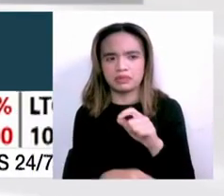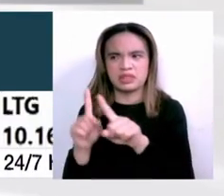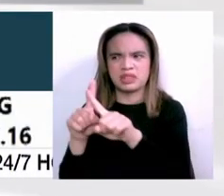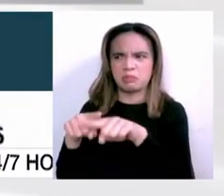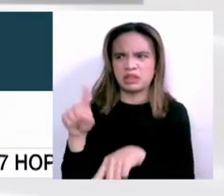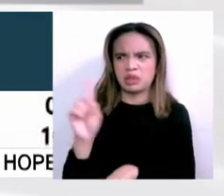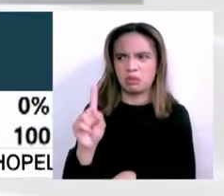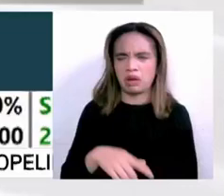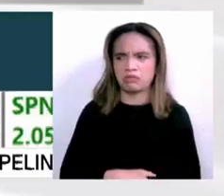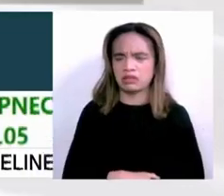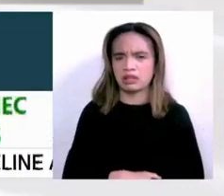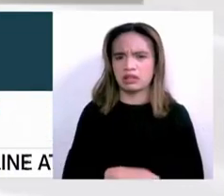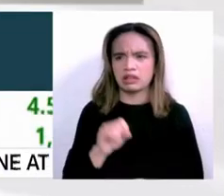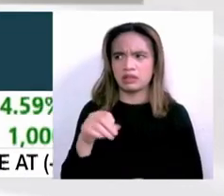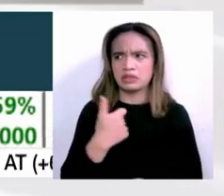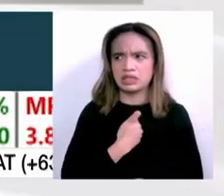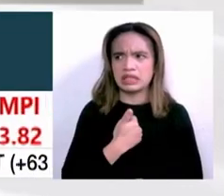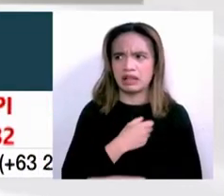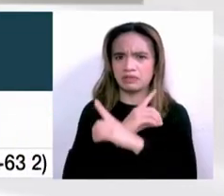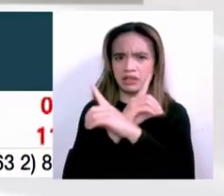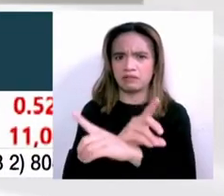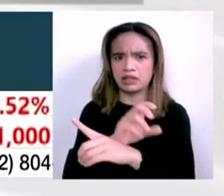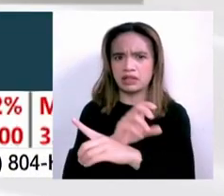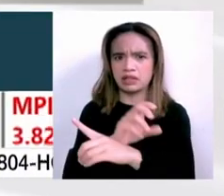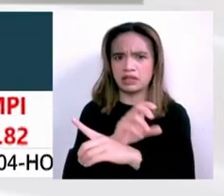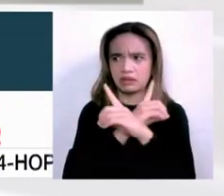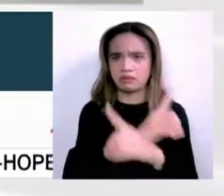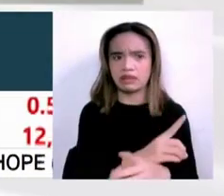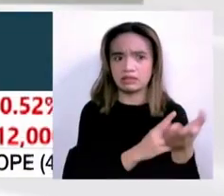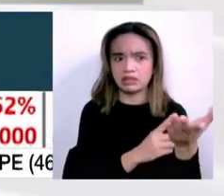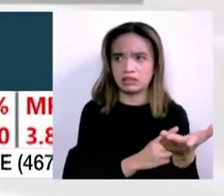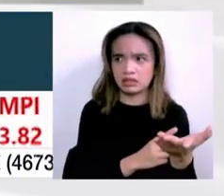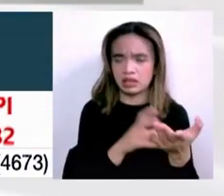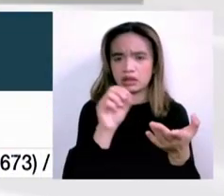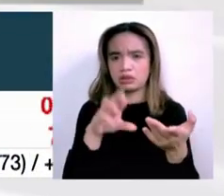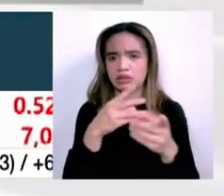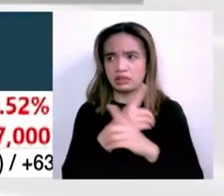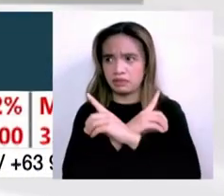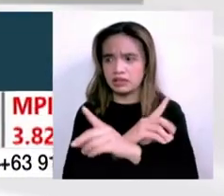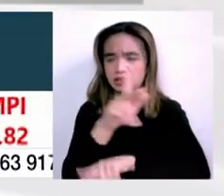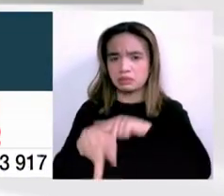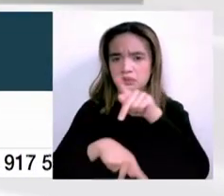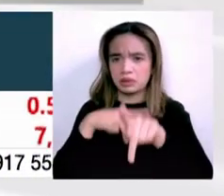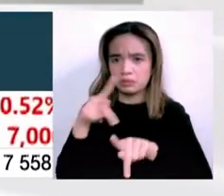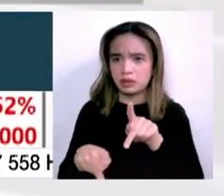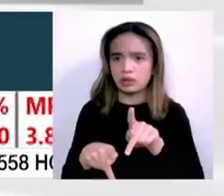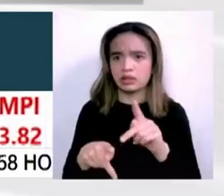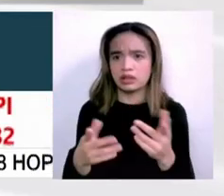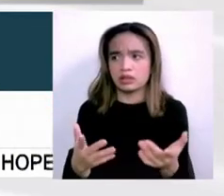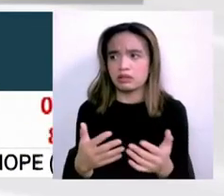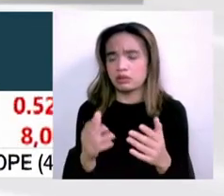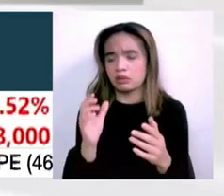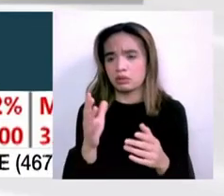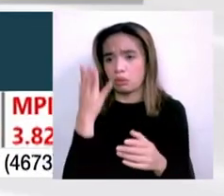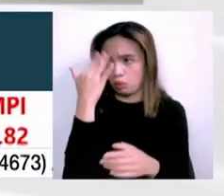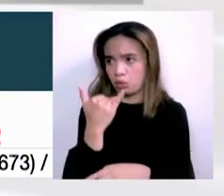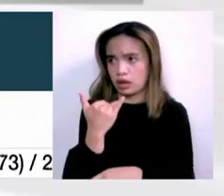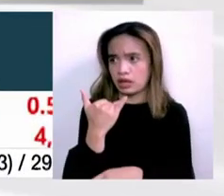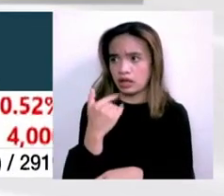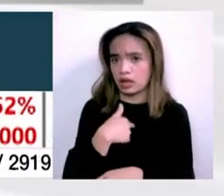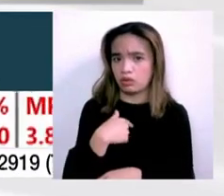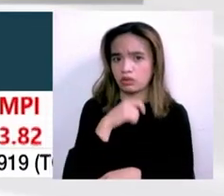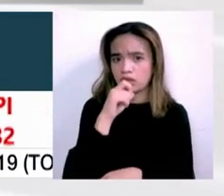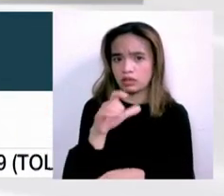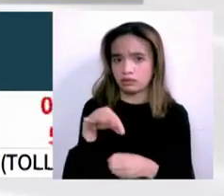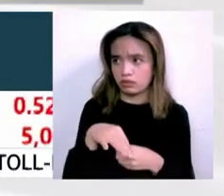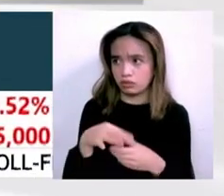in self-defense or in defense of a stranger, in defense of his men while conducting a raid, why would I not vote for him? Pero